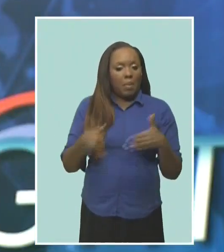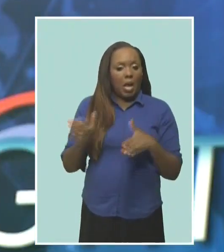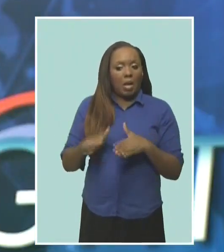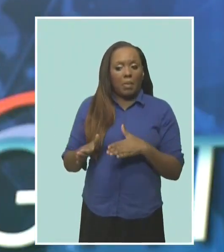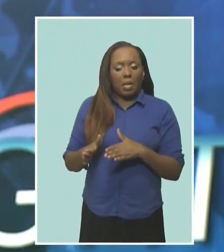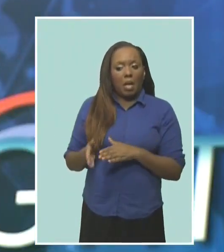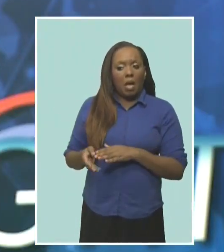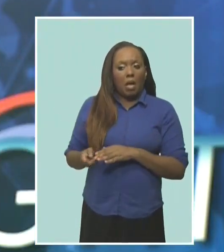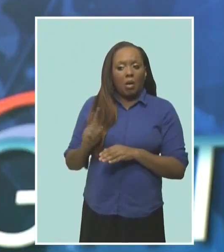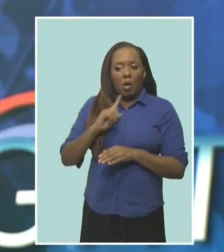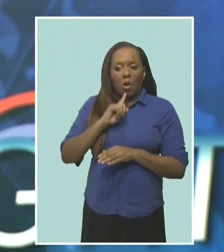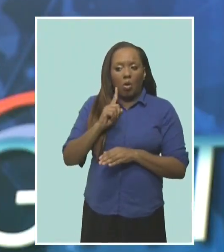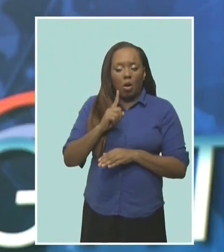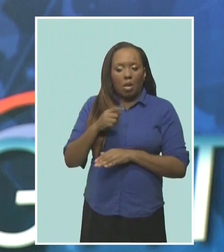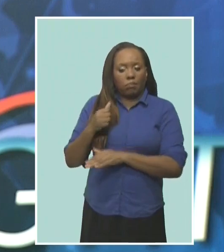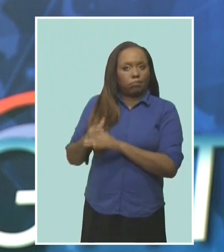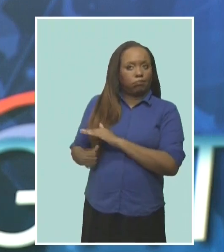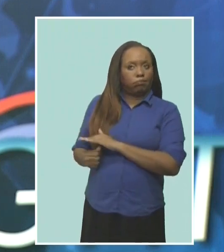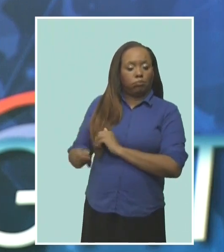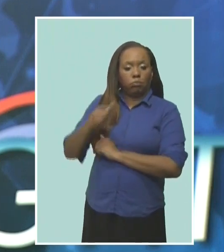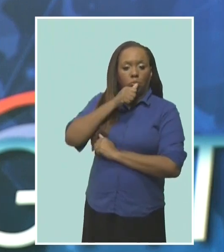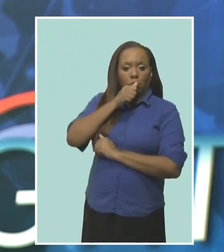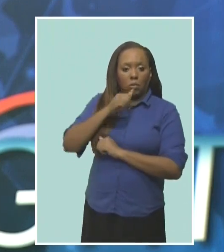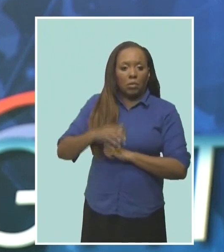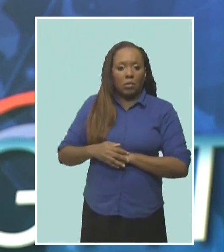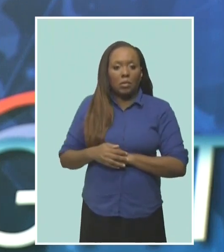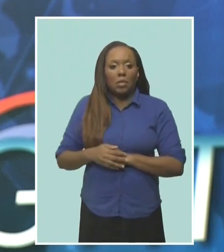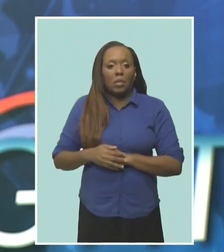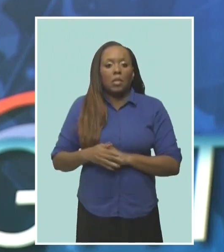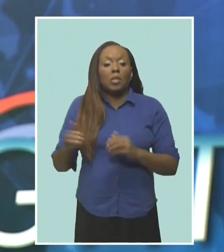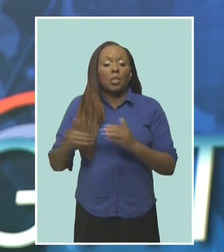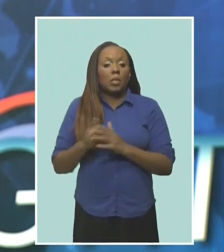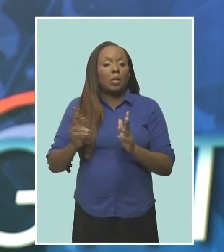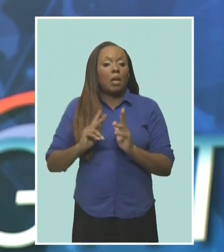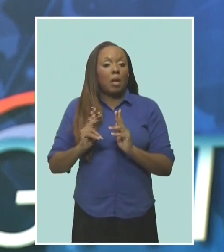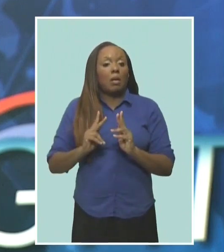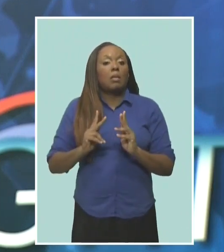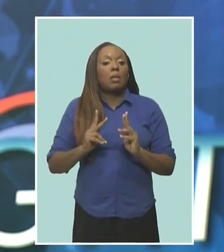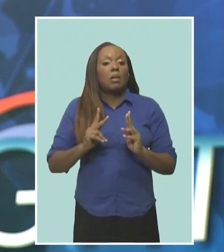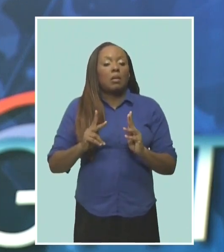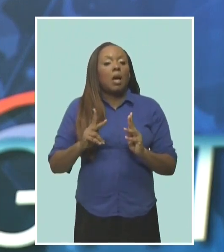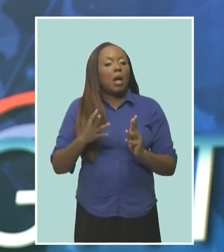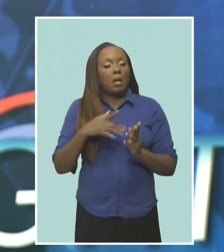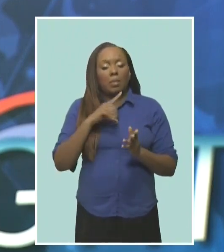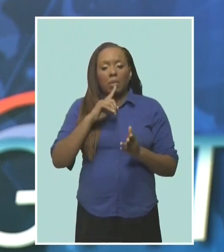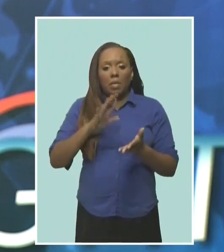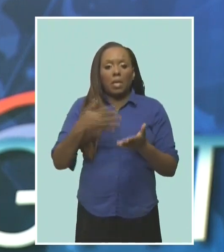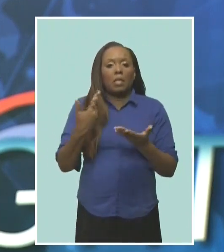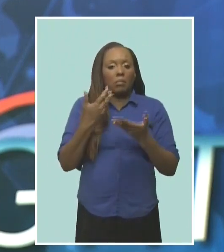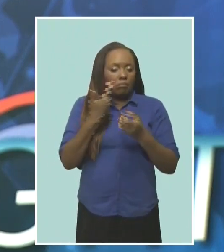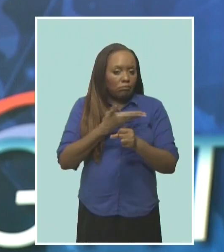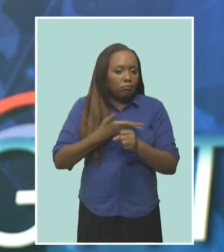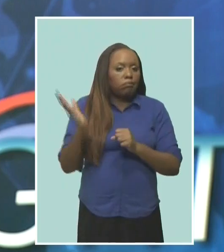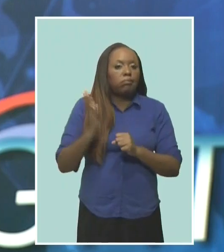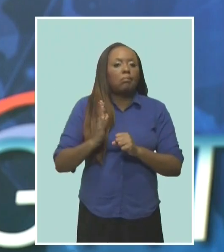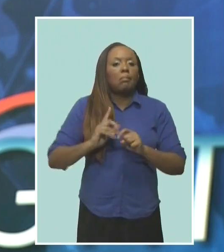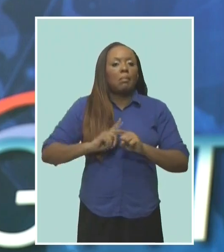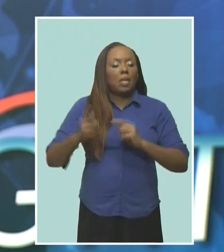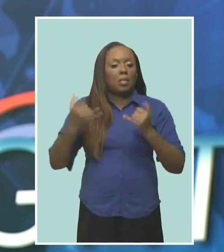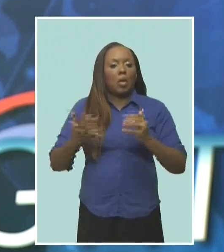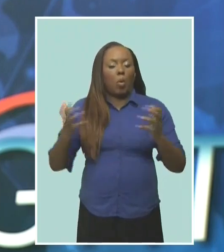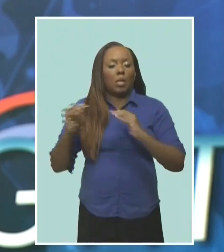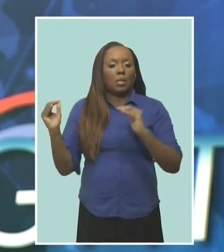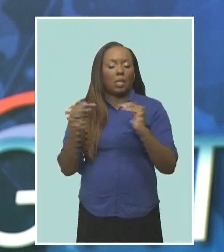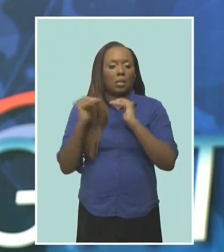new hires by Sandals have been terminated and the BWU is demanding justice for them. Ms. Morris says